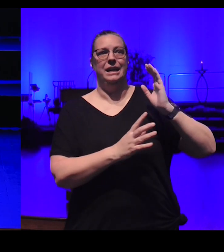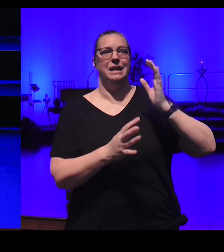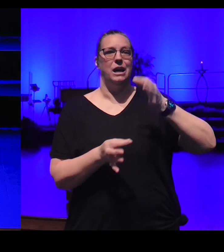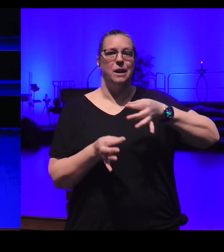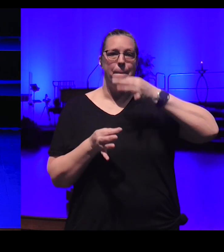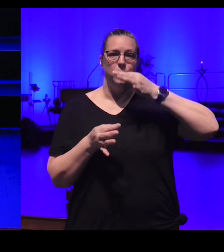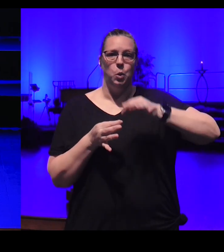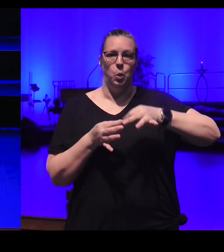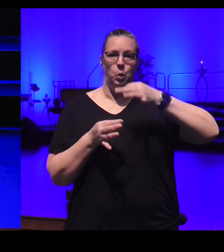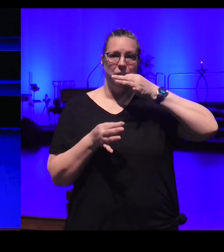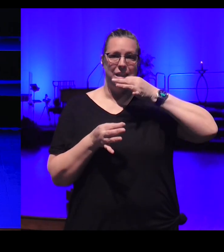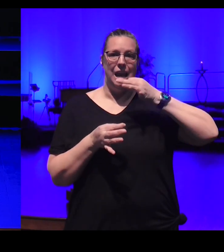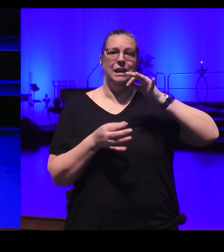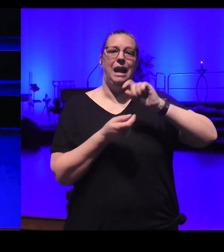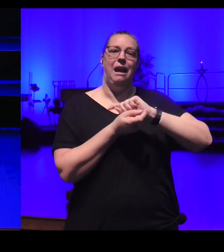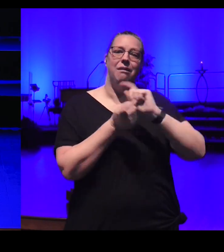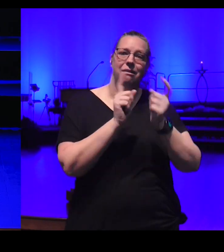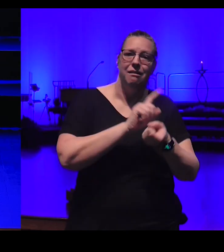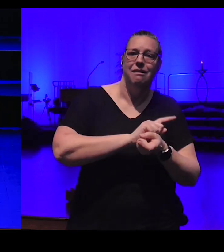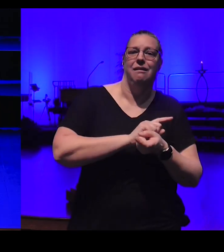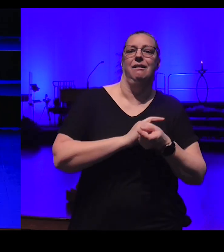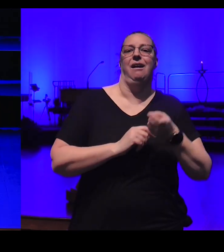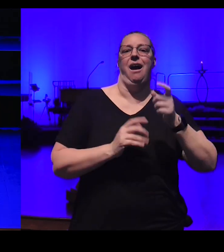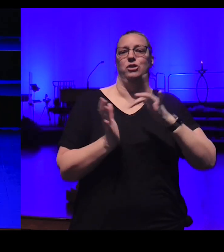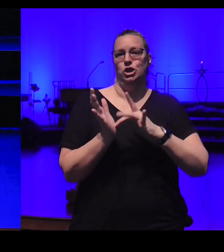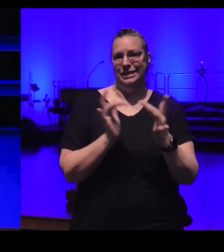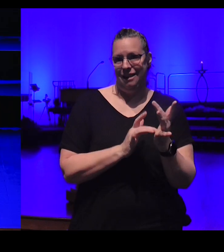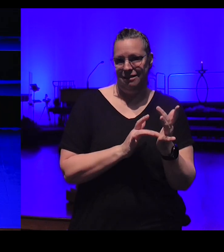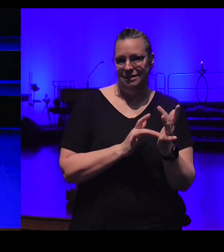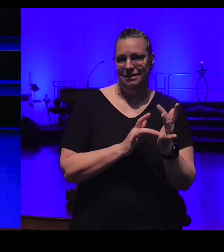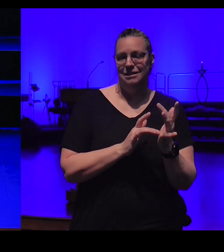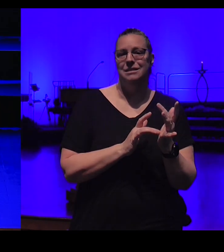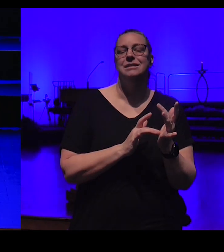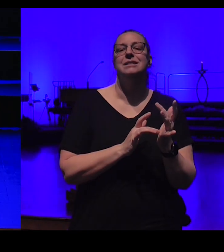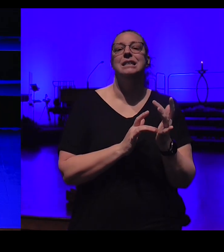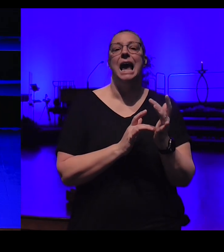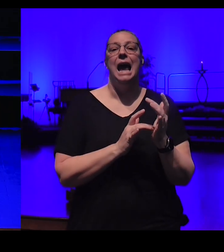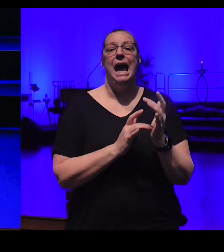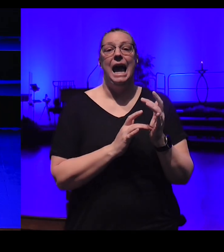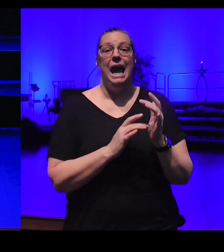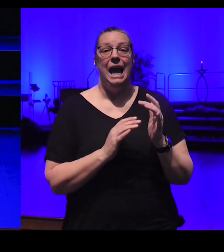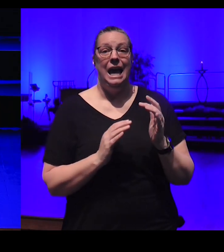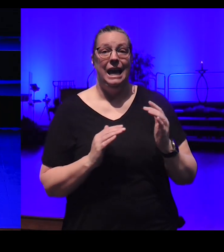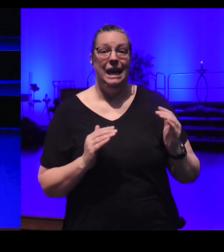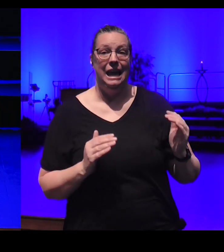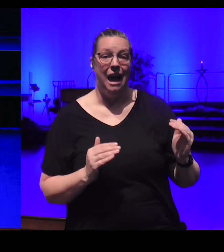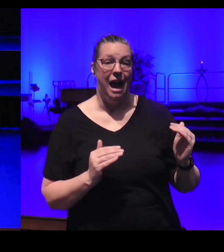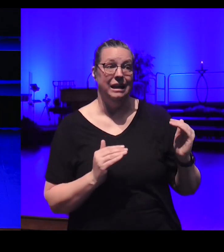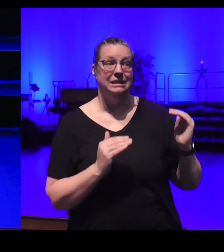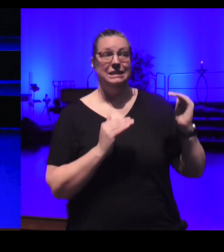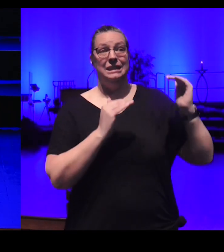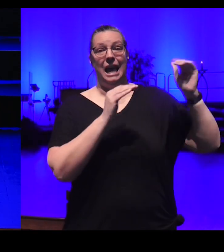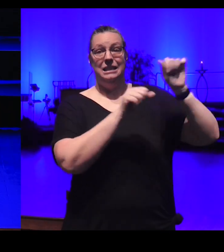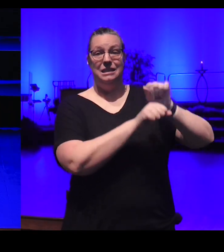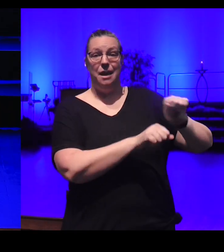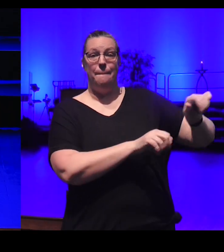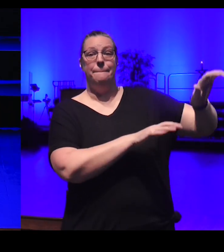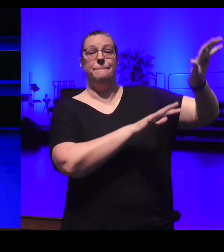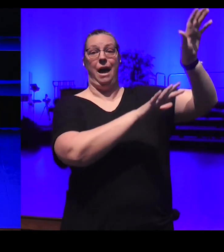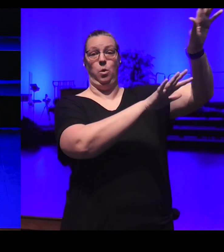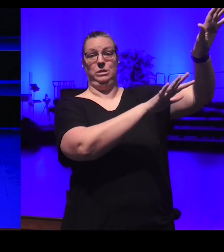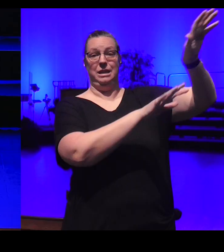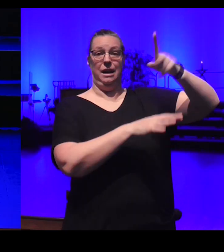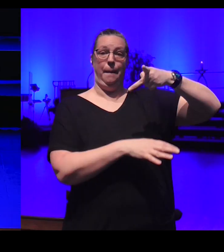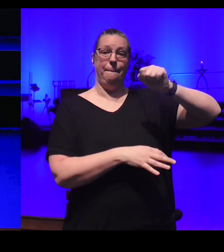the transfiguration of Jesus. He ascends the high mountain with Peter